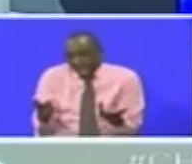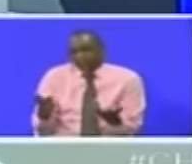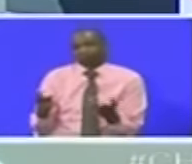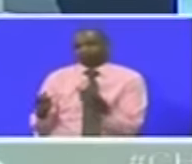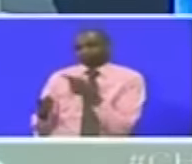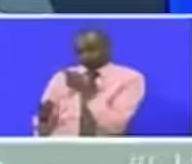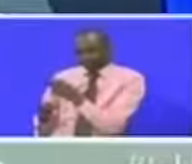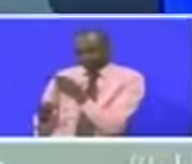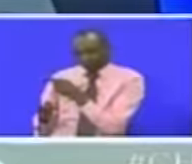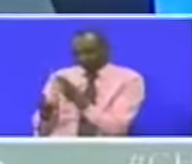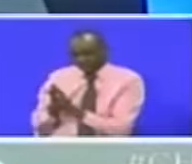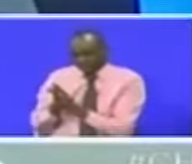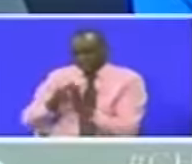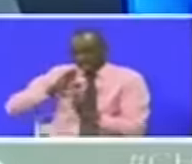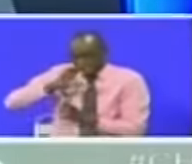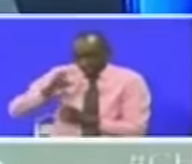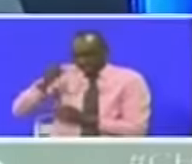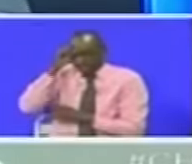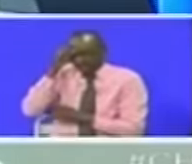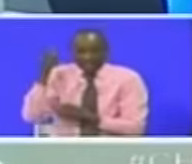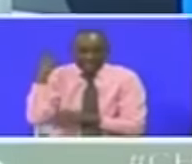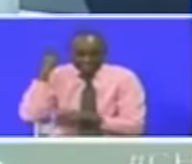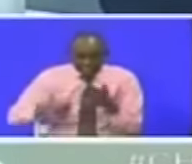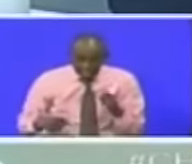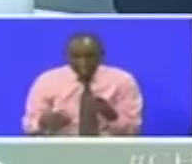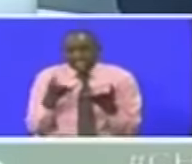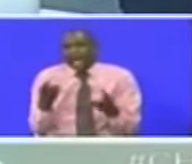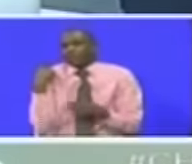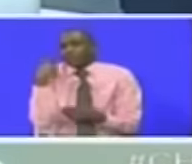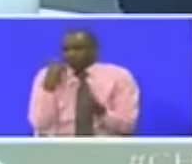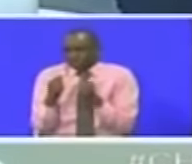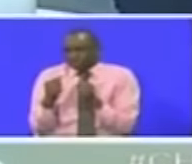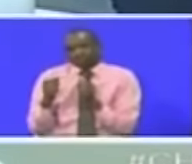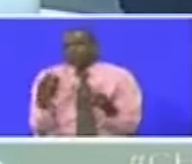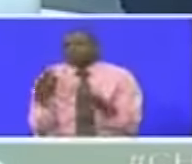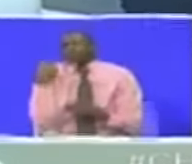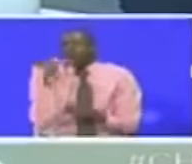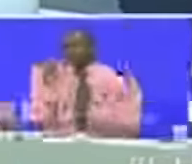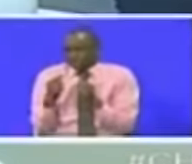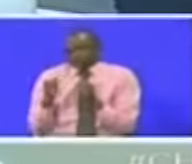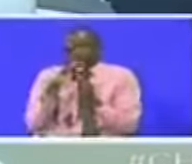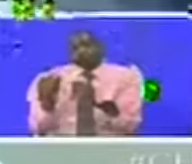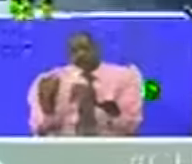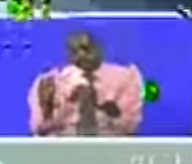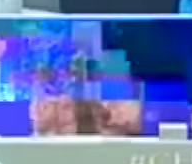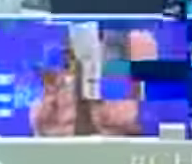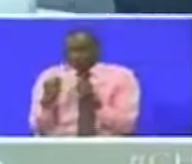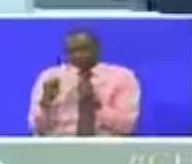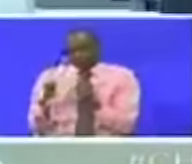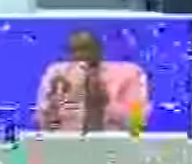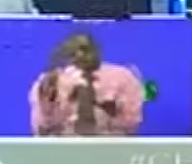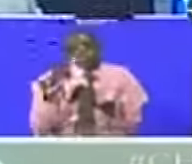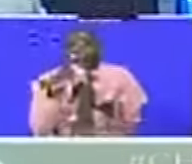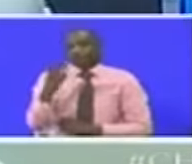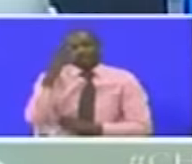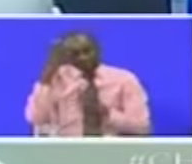government just about last year. This is the number to focus on this week, 204. This is